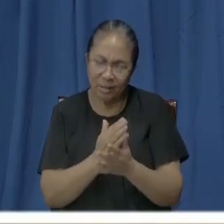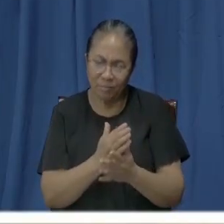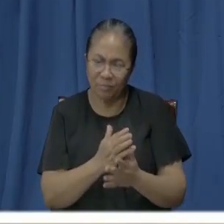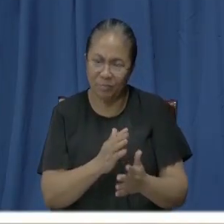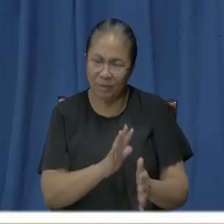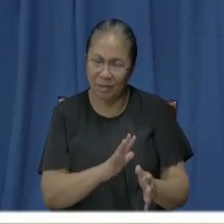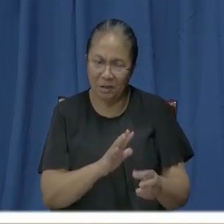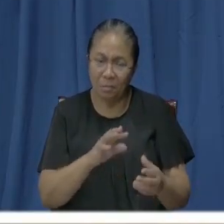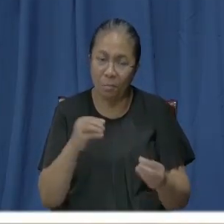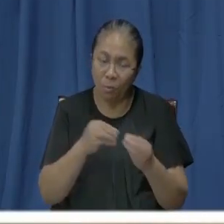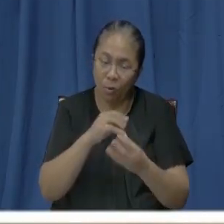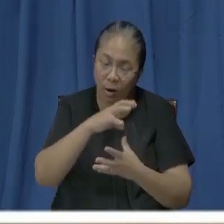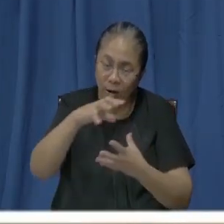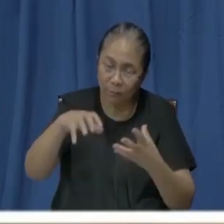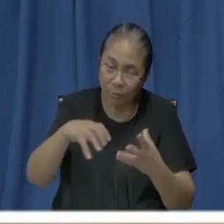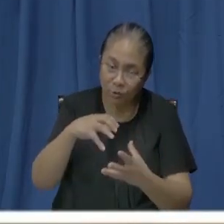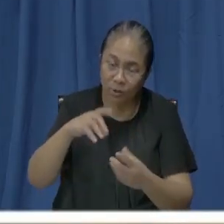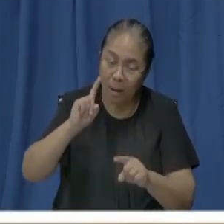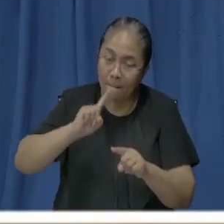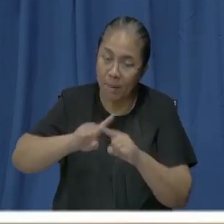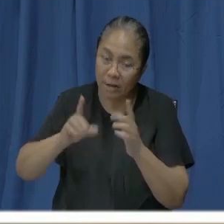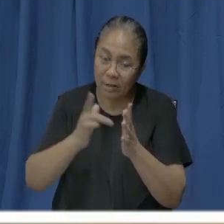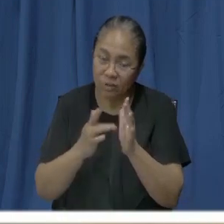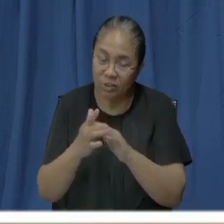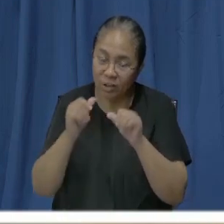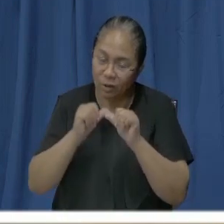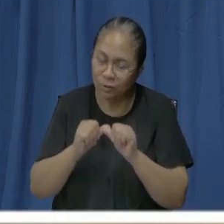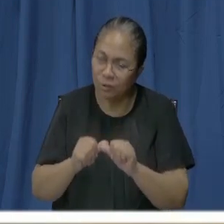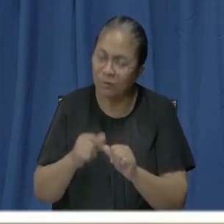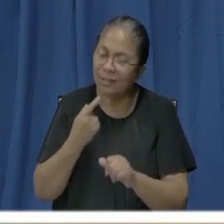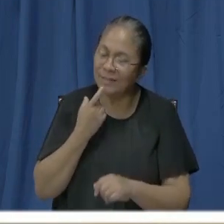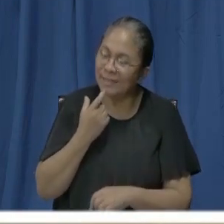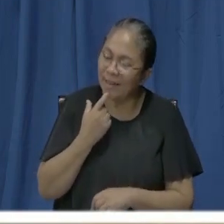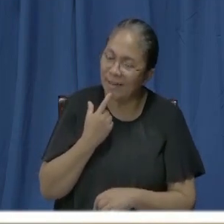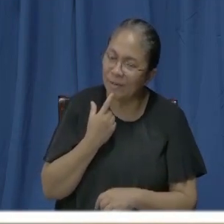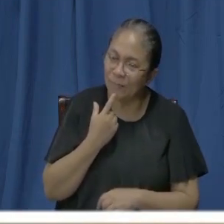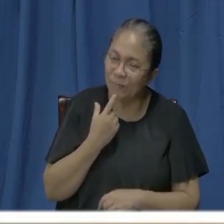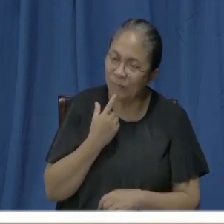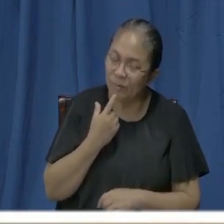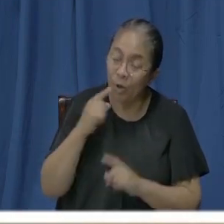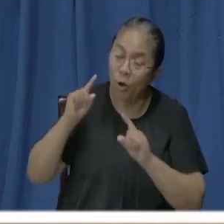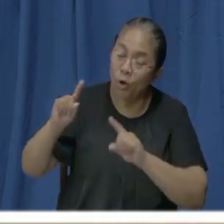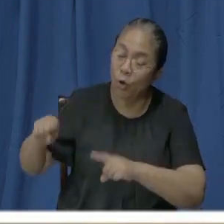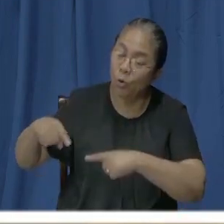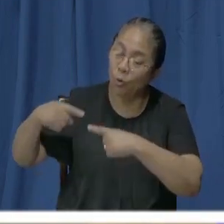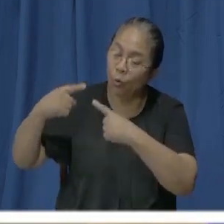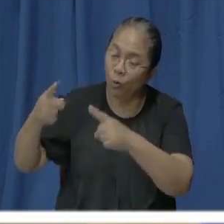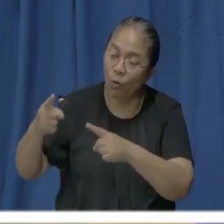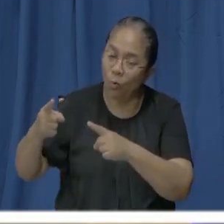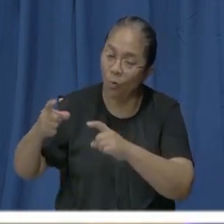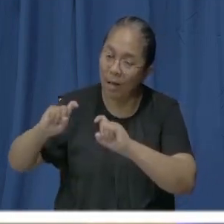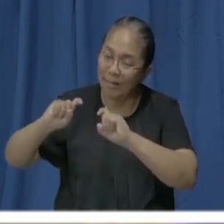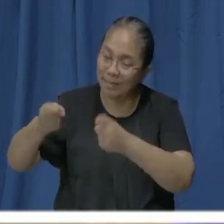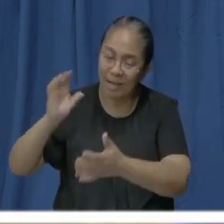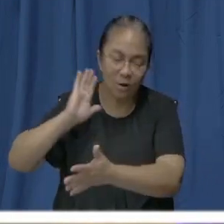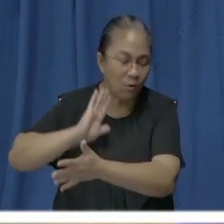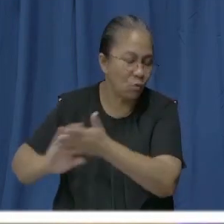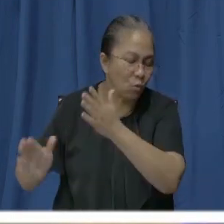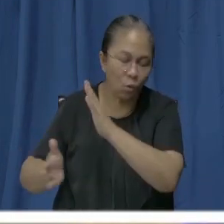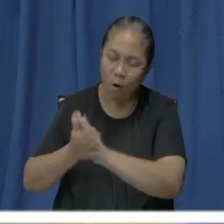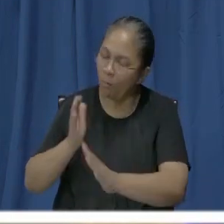ways. He continues on and says, go away and do not sin